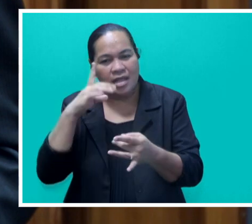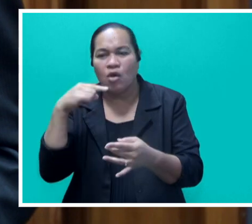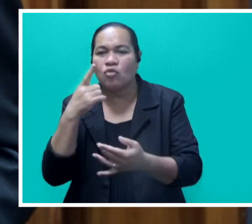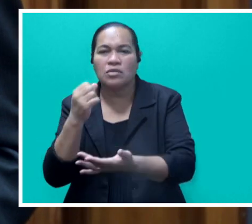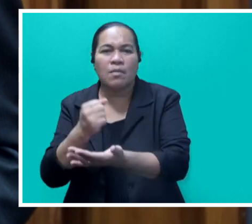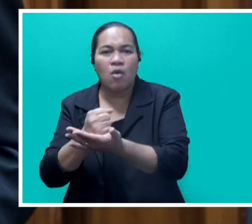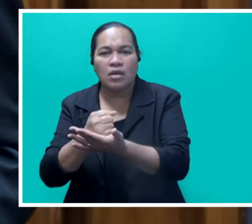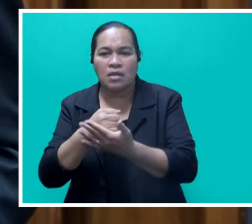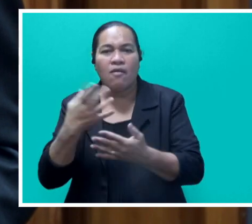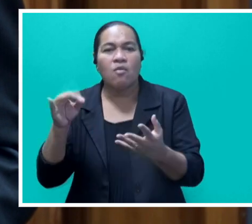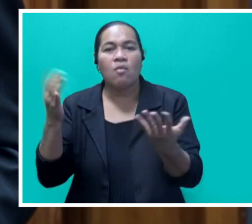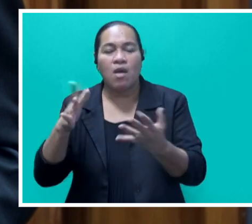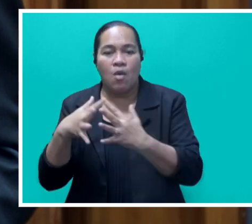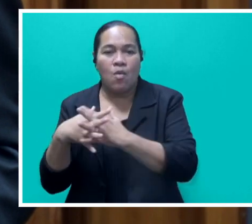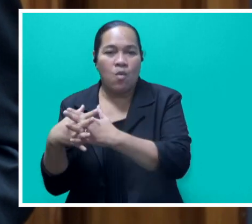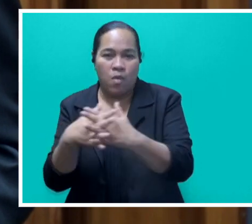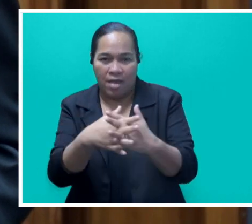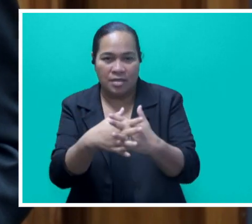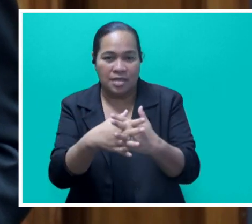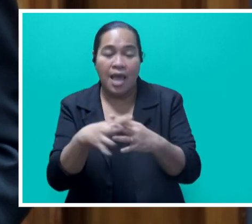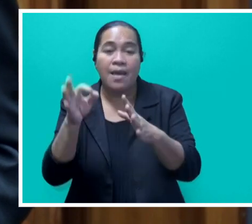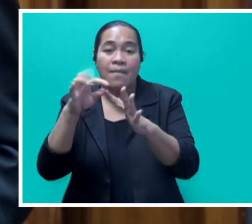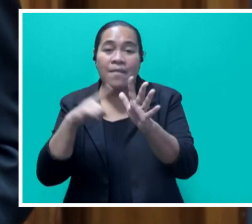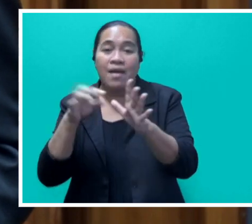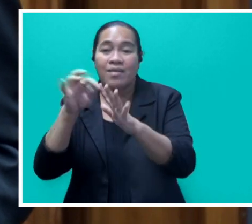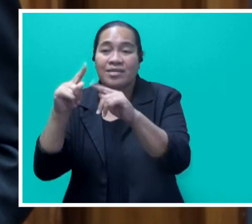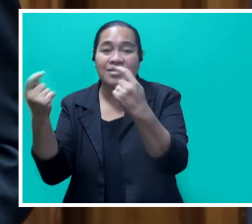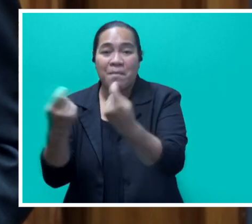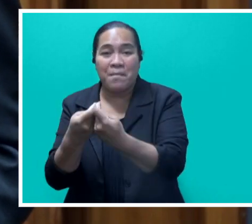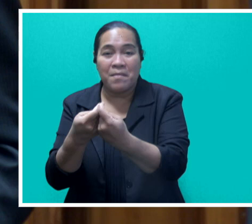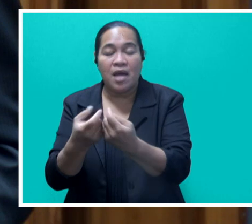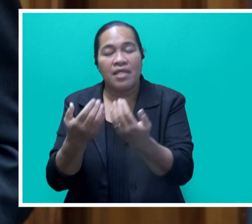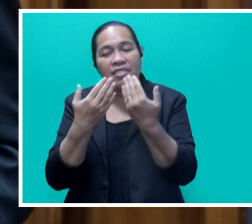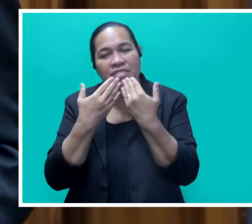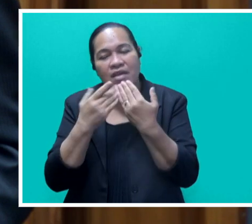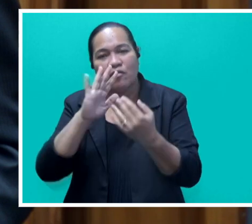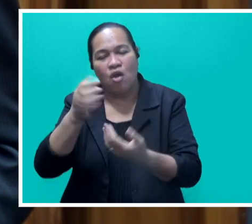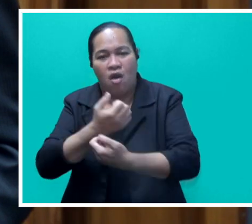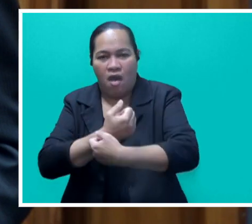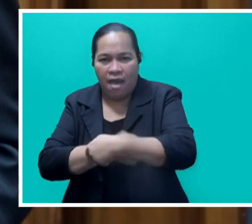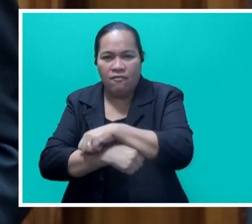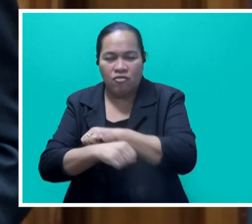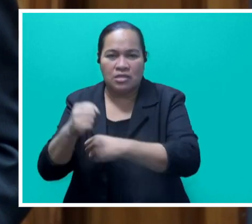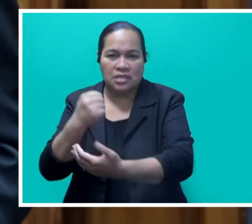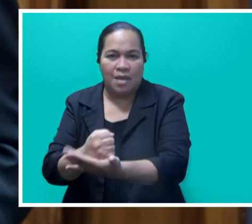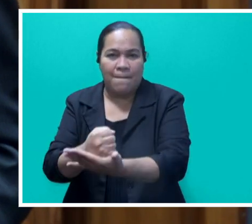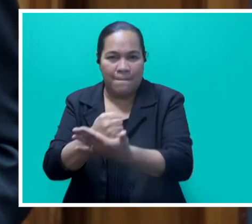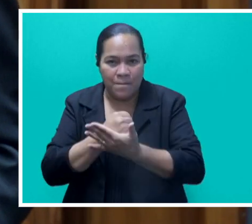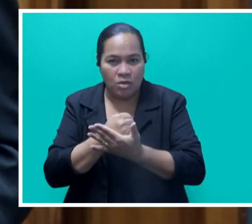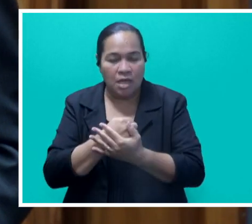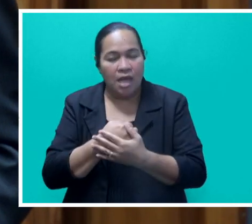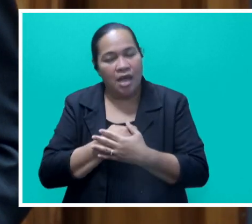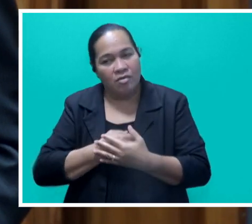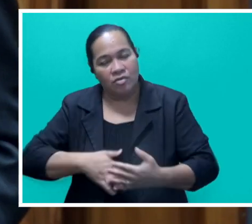in the West, and the People's Alliance Western Regional Team. Thank you for your efforts and support, and they are